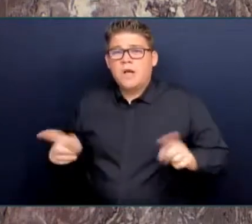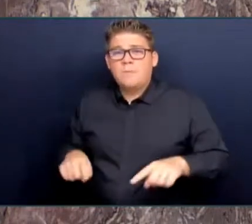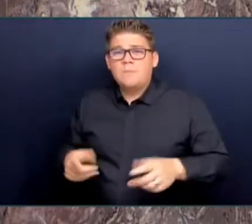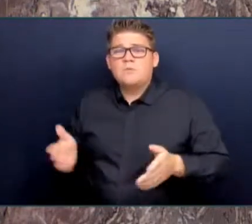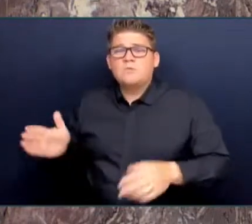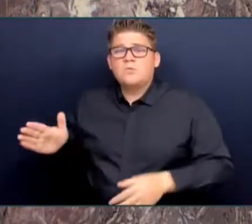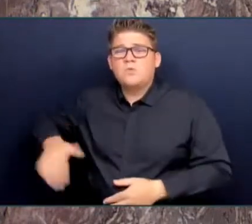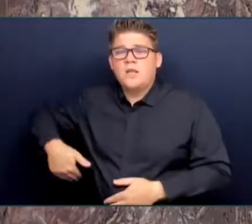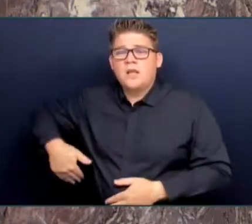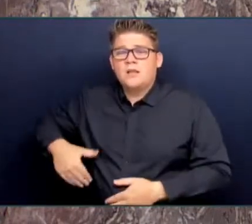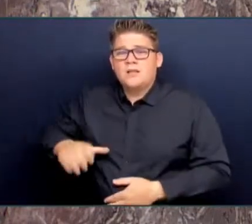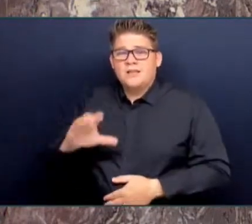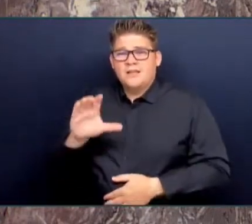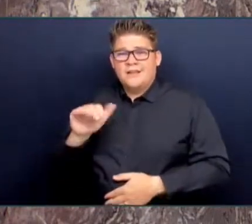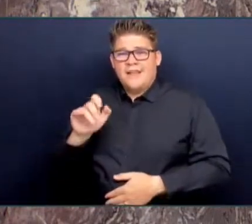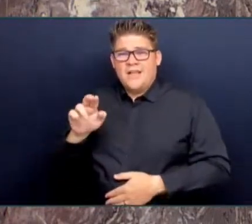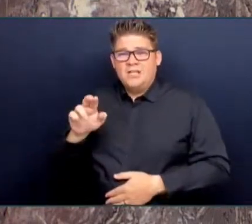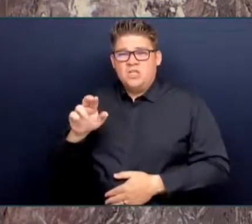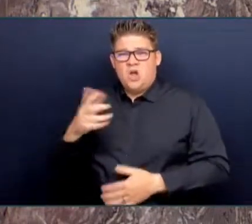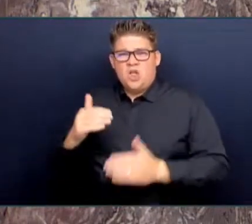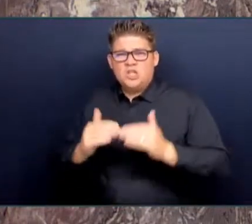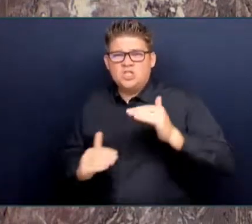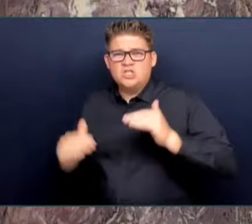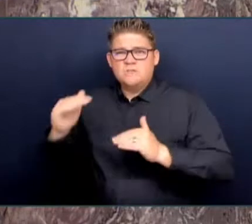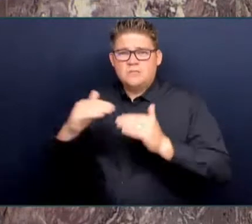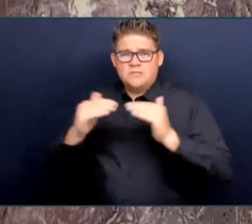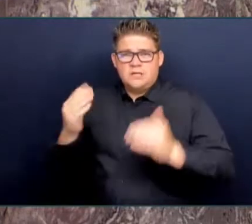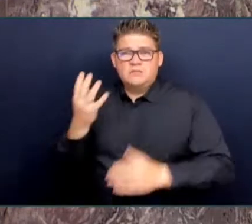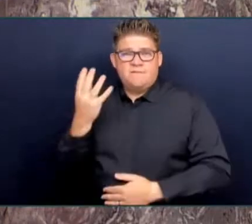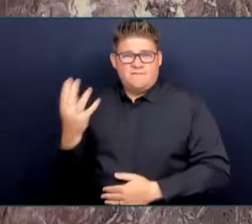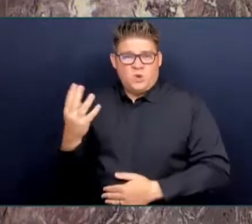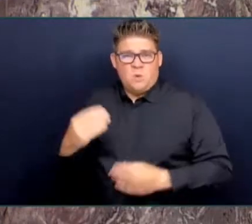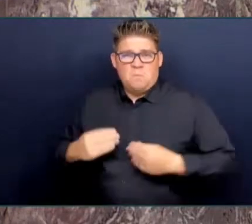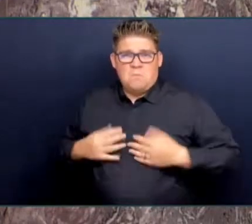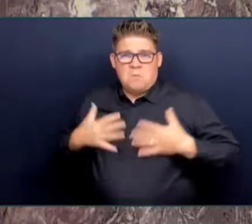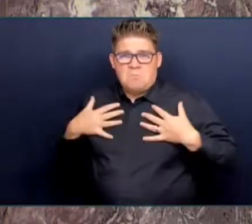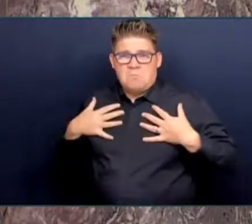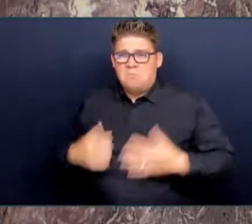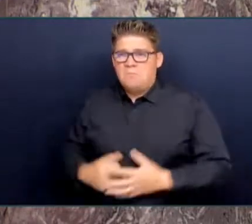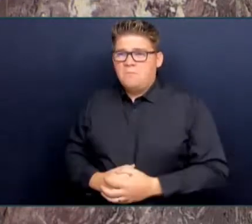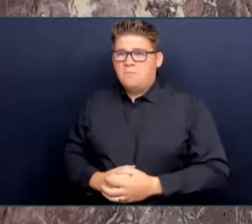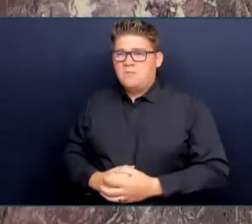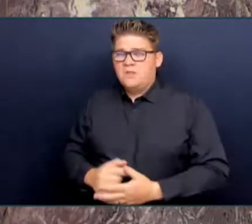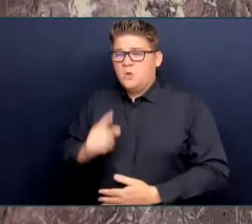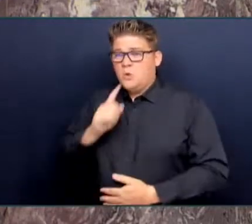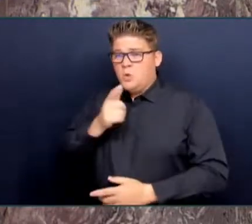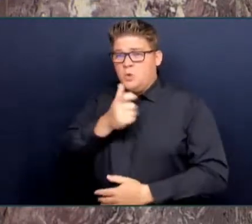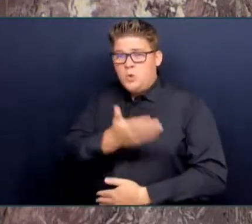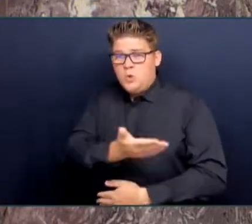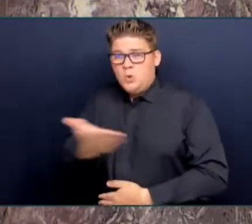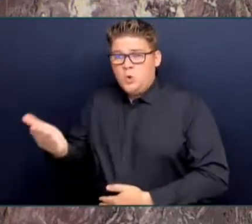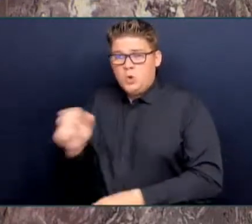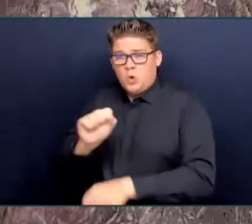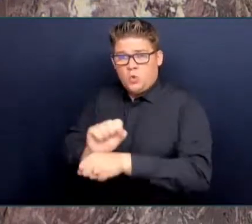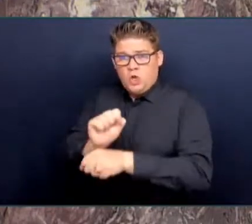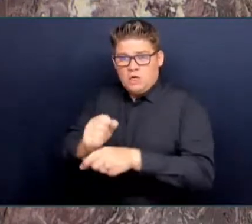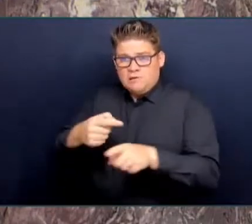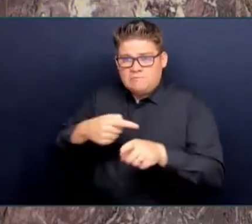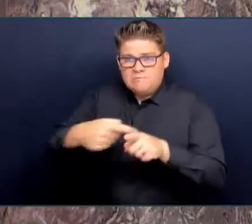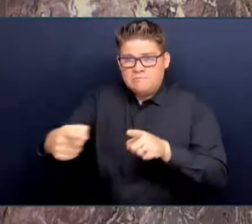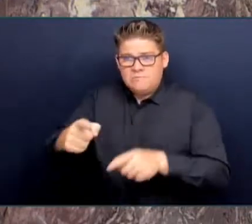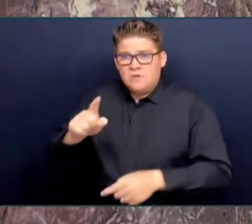This shouldn't come as a surprise to us. The radiologists warned us of the tsunami of late-stage cancer